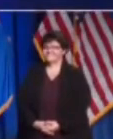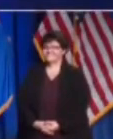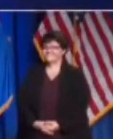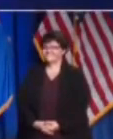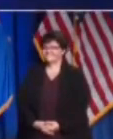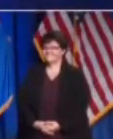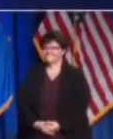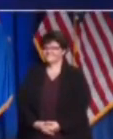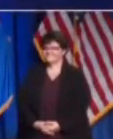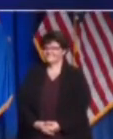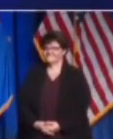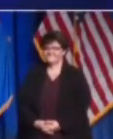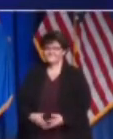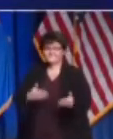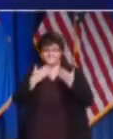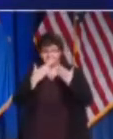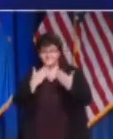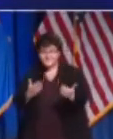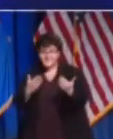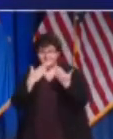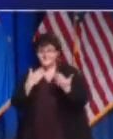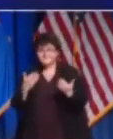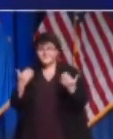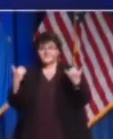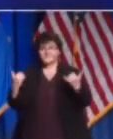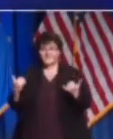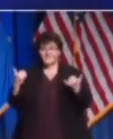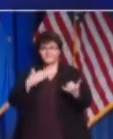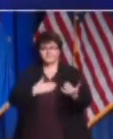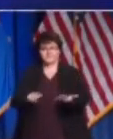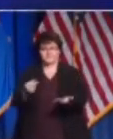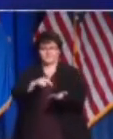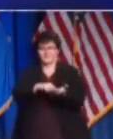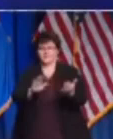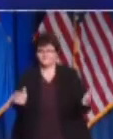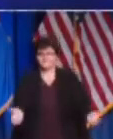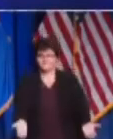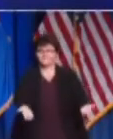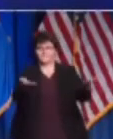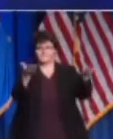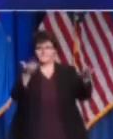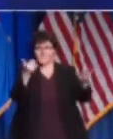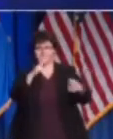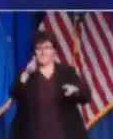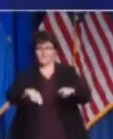Thank you very much. Ladies and gentlemen, I now ask that you stand for the playing of our national anthem by Mr. Javier Colon.